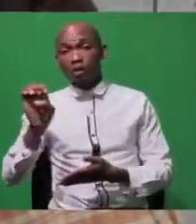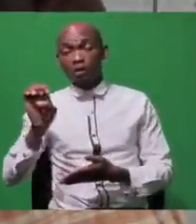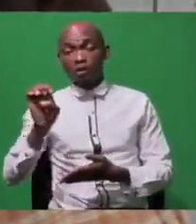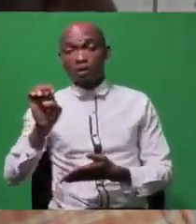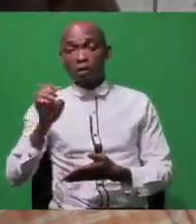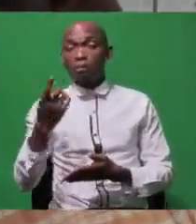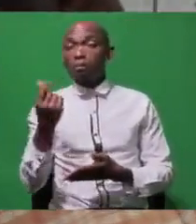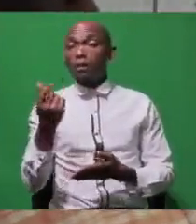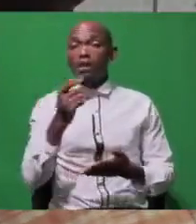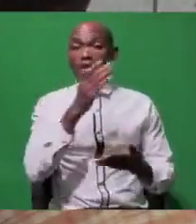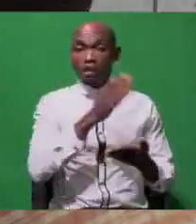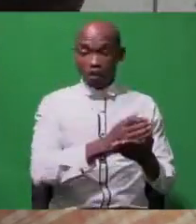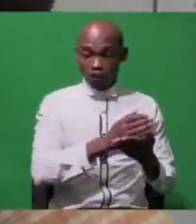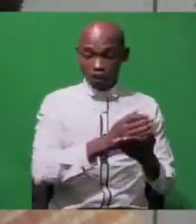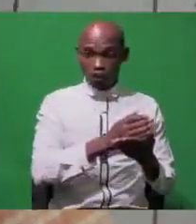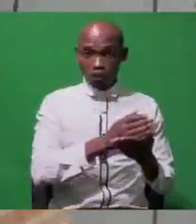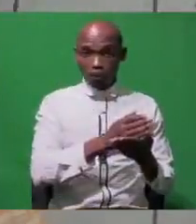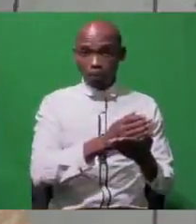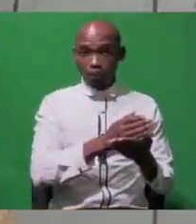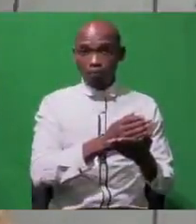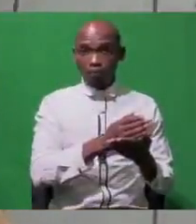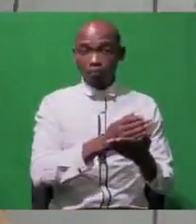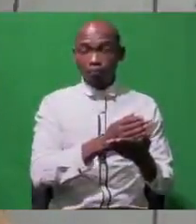by cash.